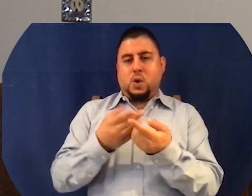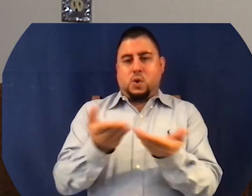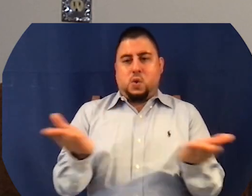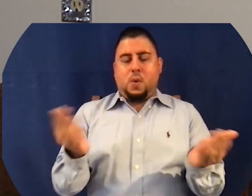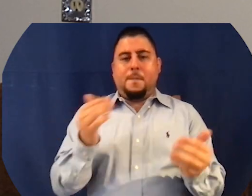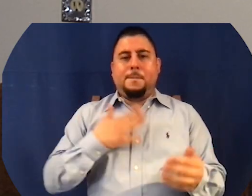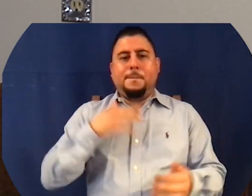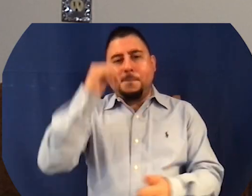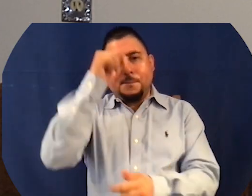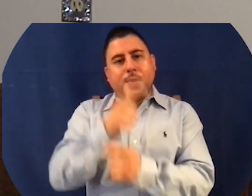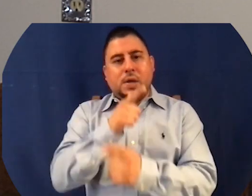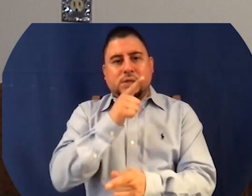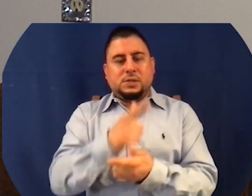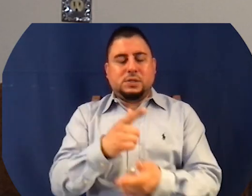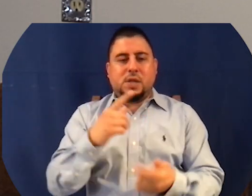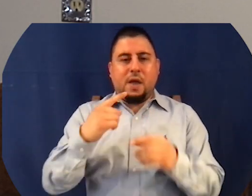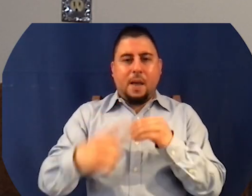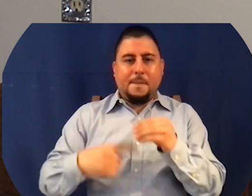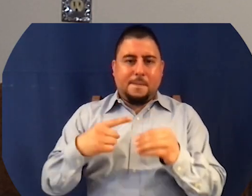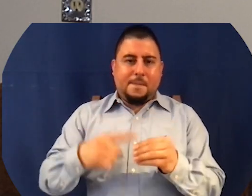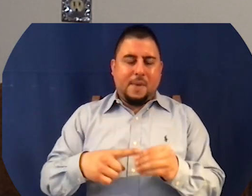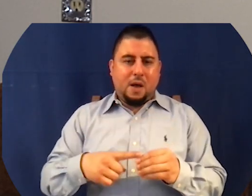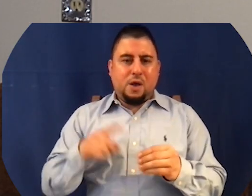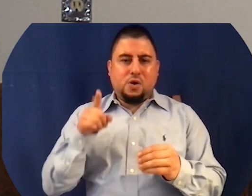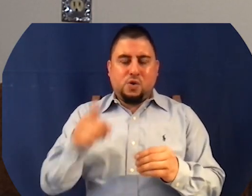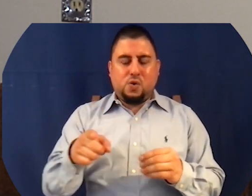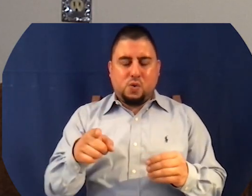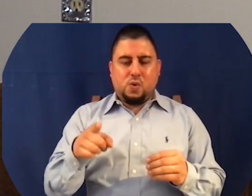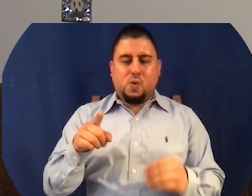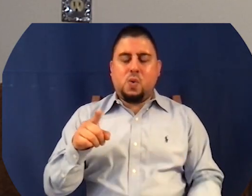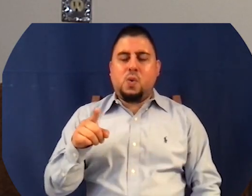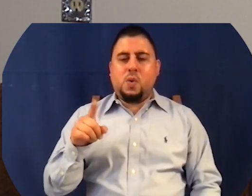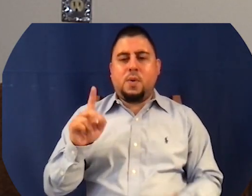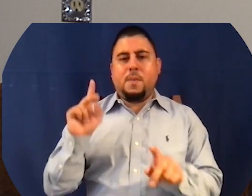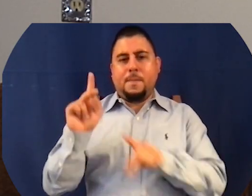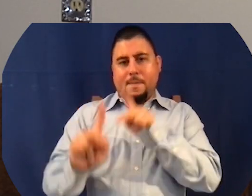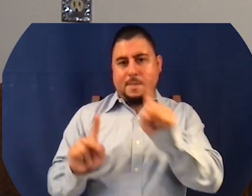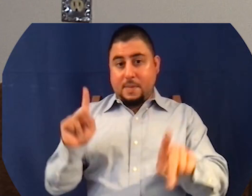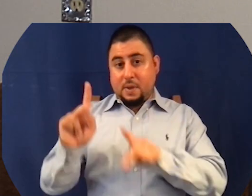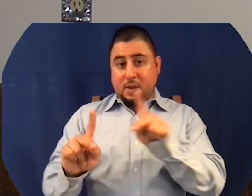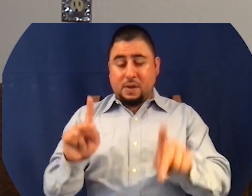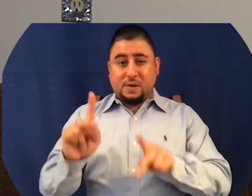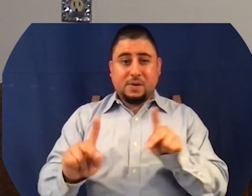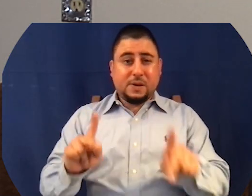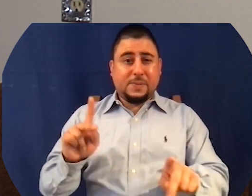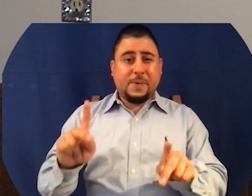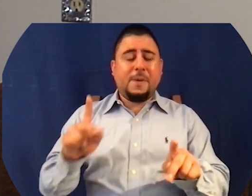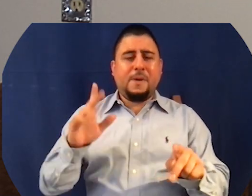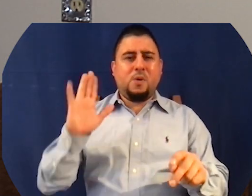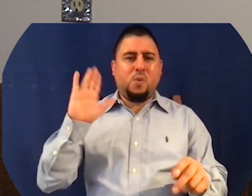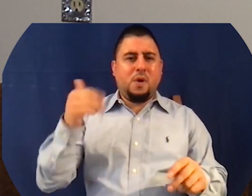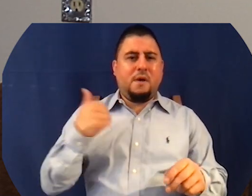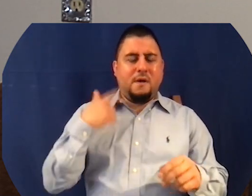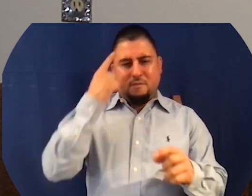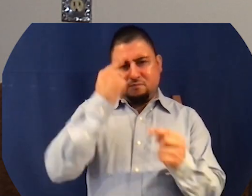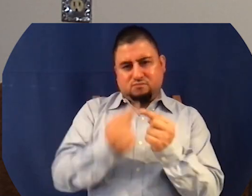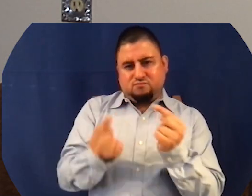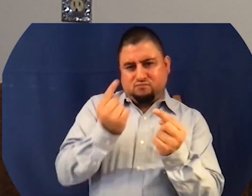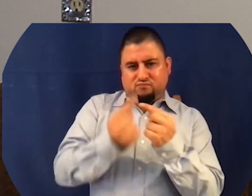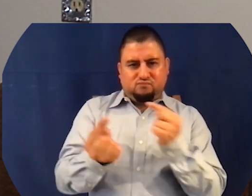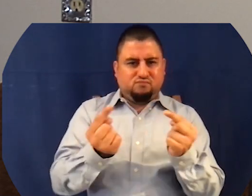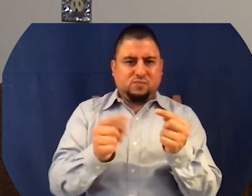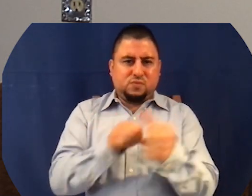my brothers and sisters, by Chloe's people, that there are rivalries among